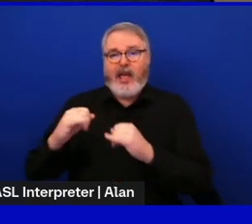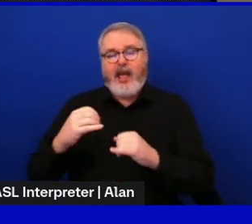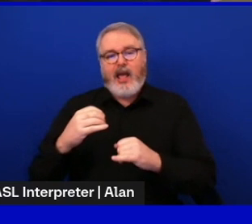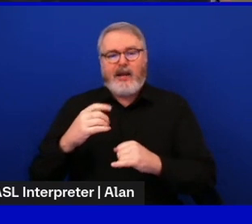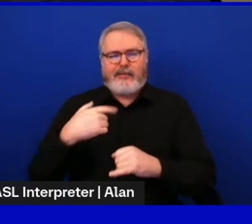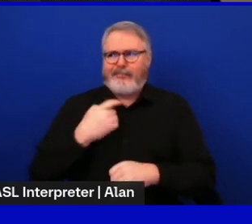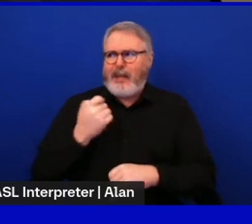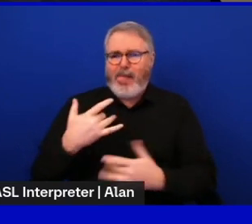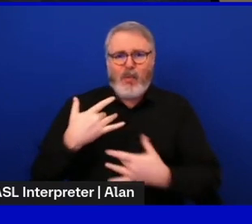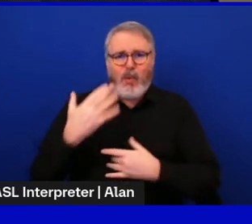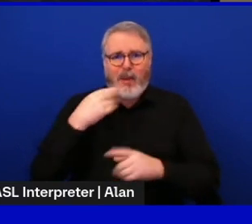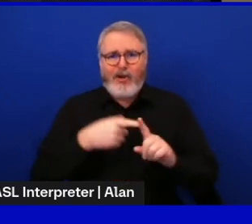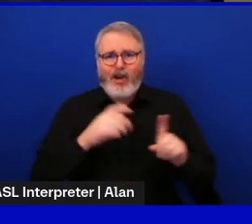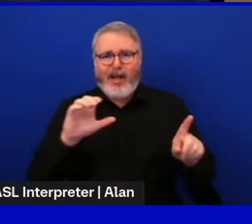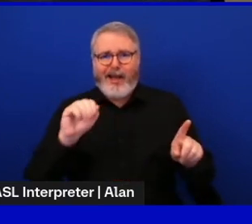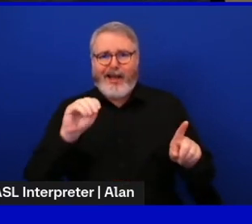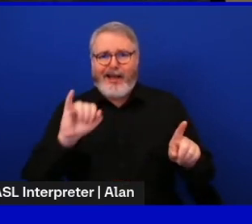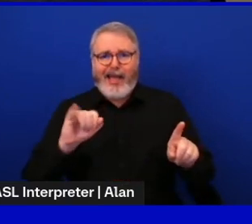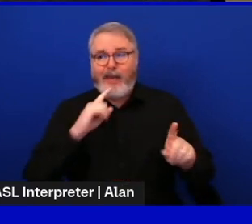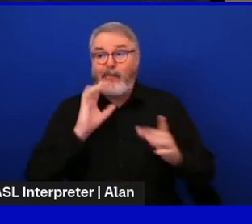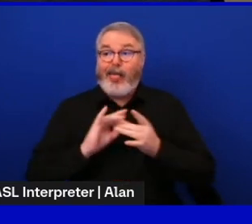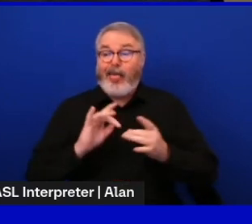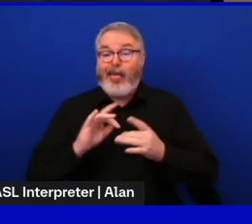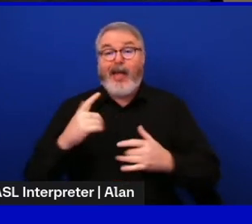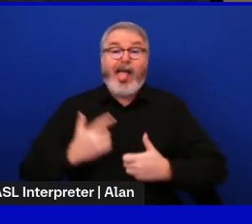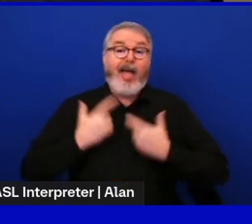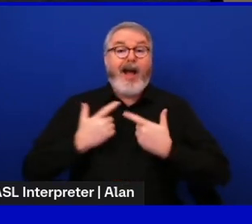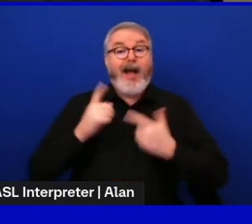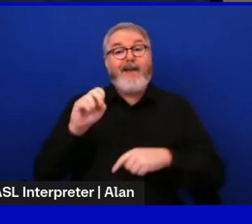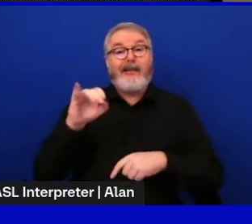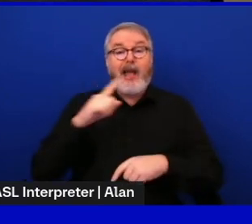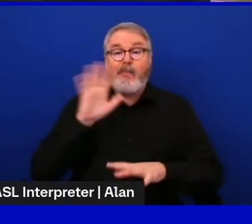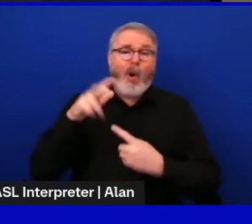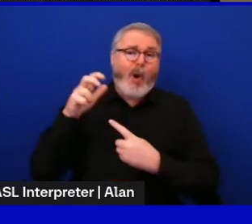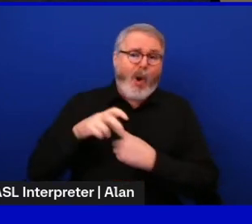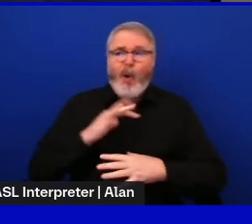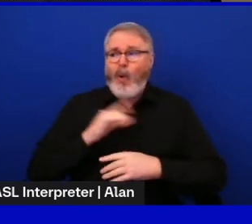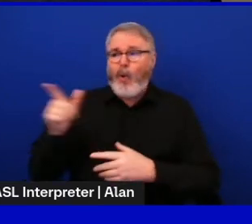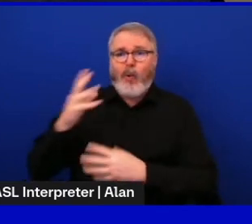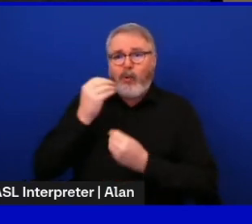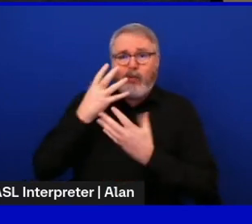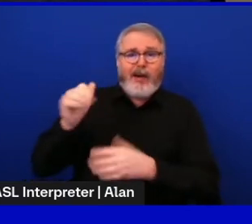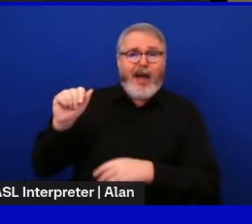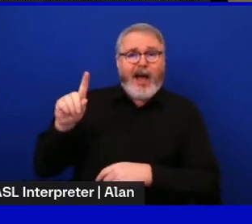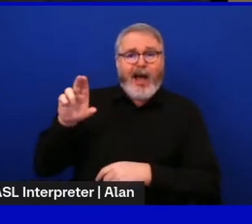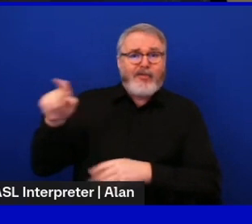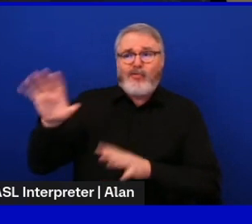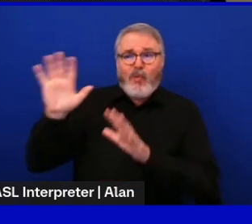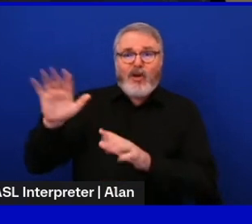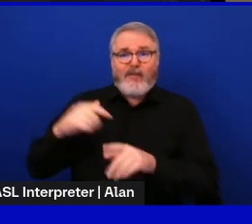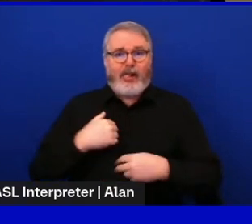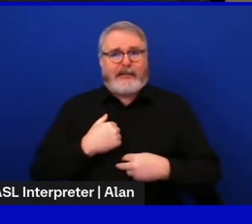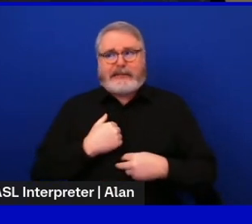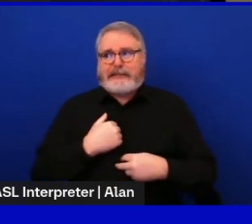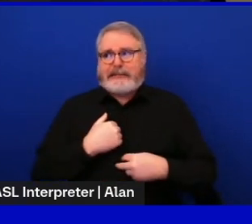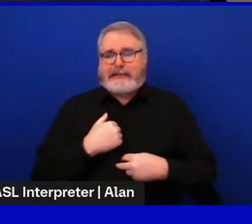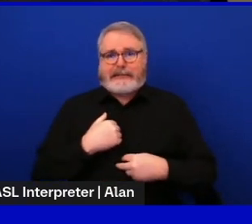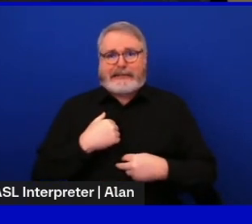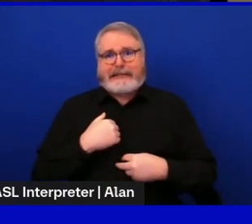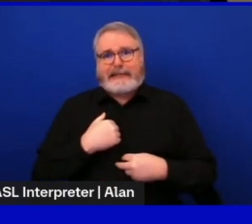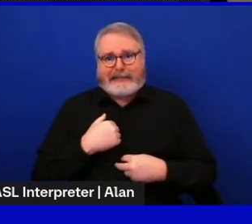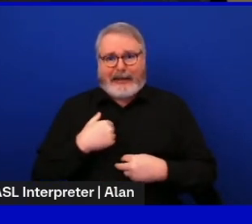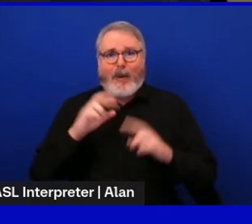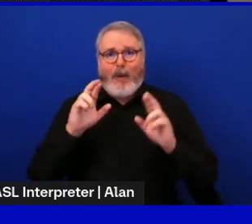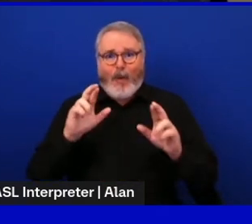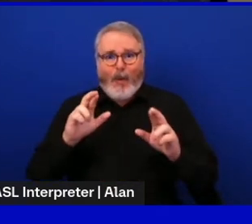like live demos are great, but sometimes they can go wrong. So well, fingers crossed, and hopefully the demo gods are